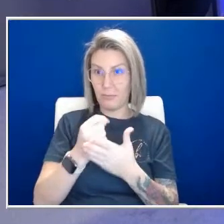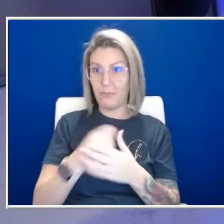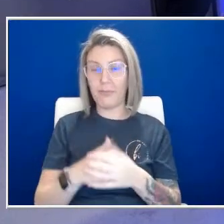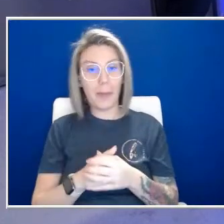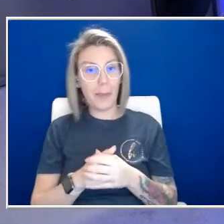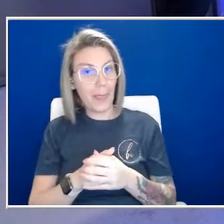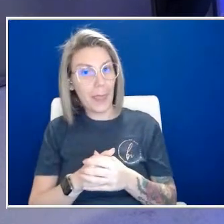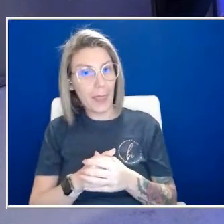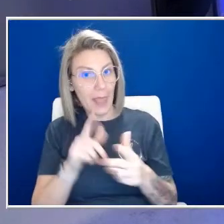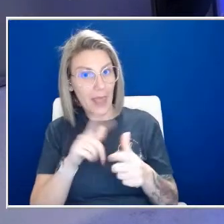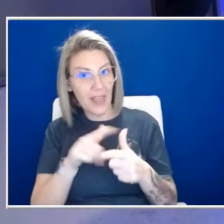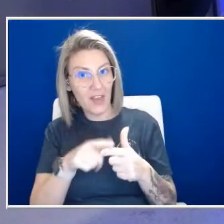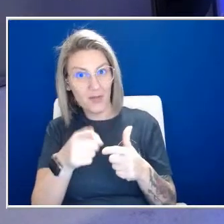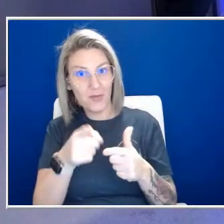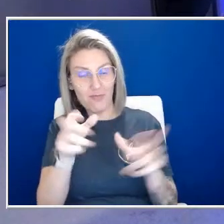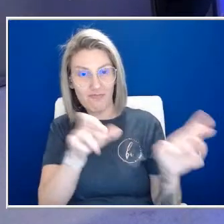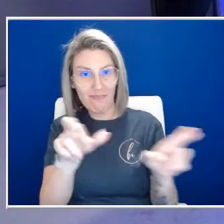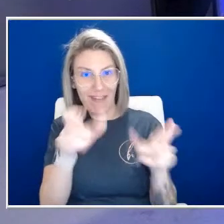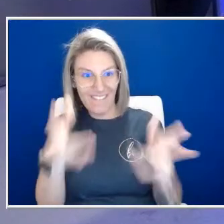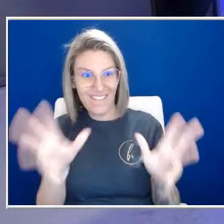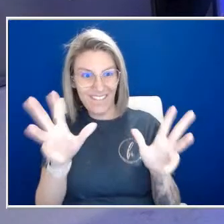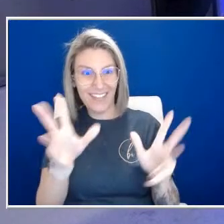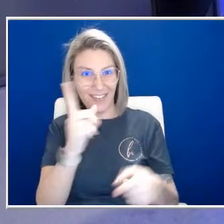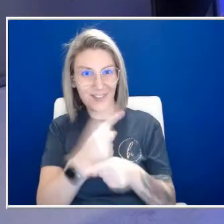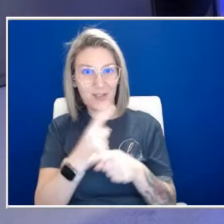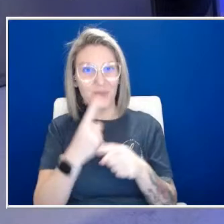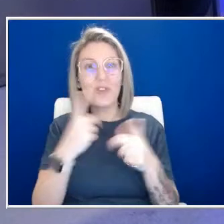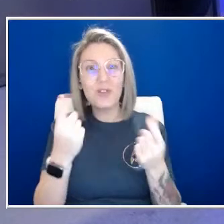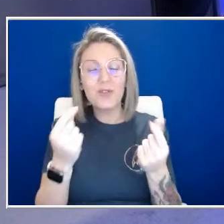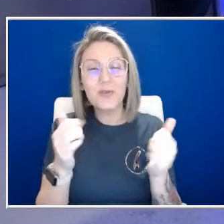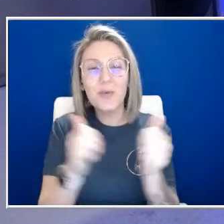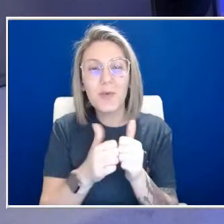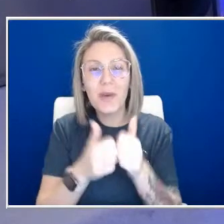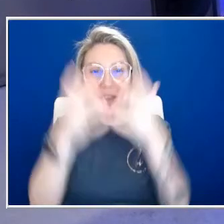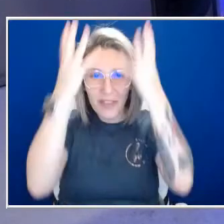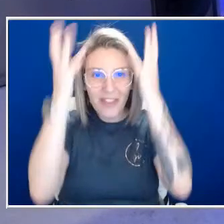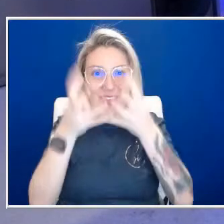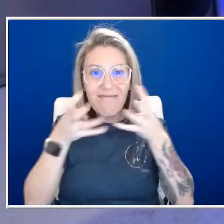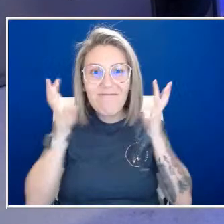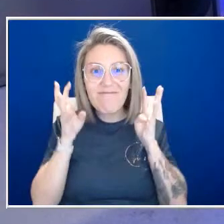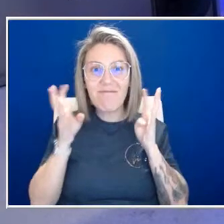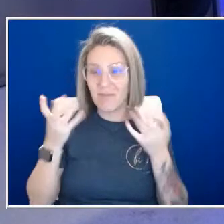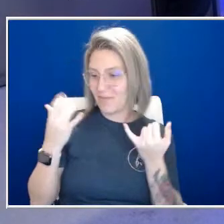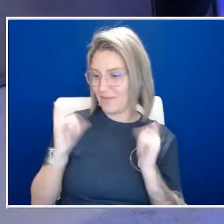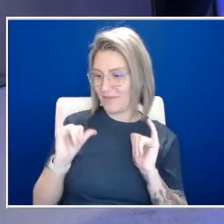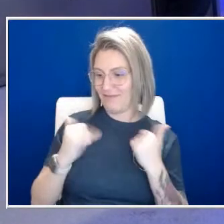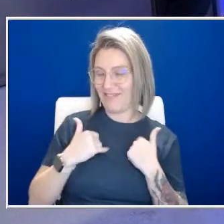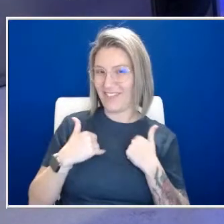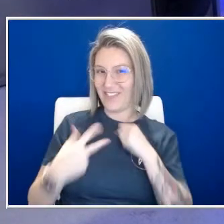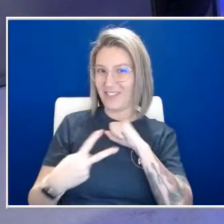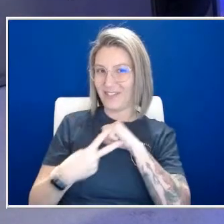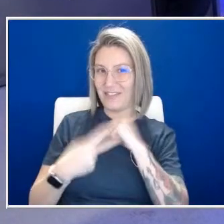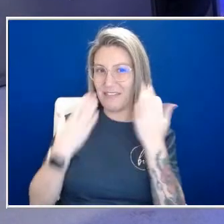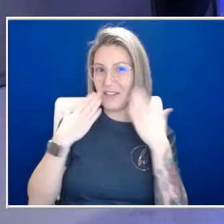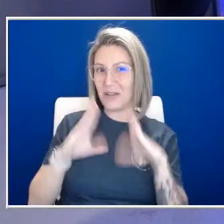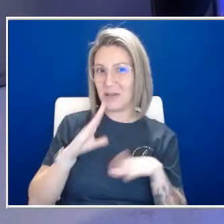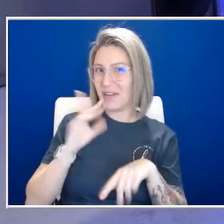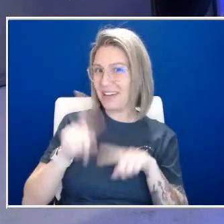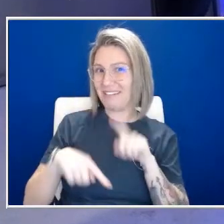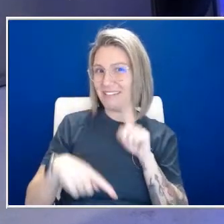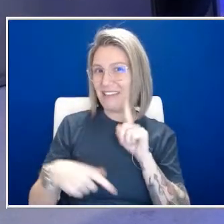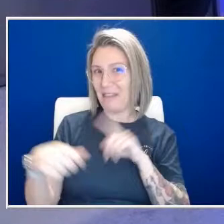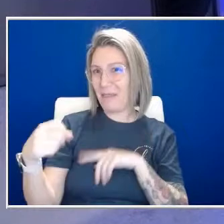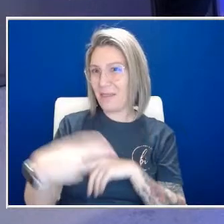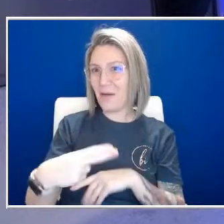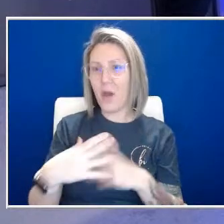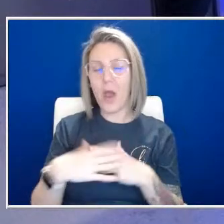that behind you? Yeah. What'd you do with the mask afterwards? I still have it in storage. I don't know why I can't get rid of it. No but one ever does. I